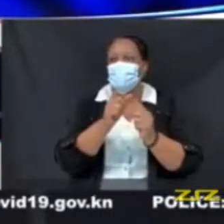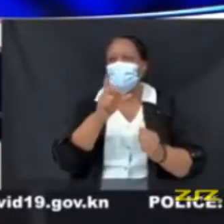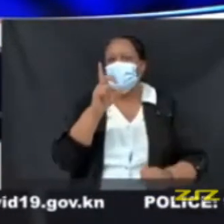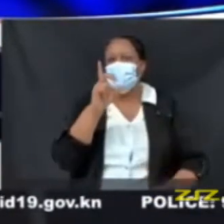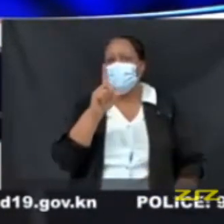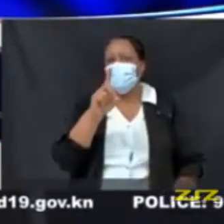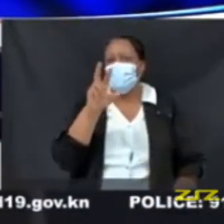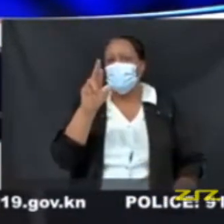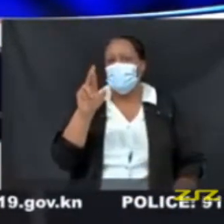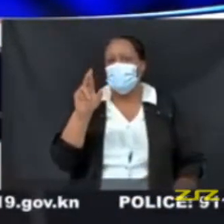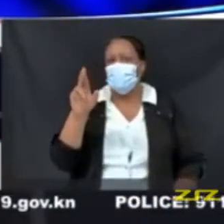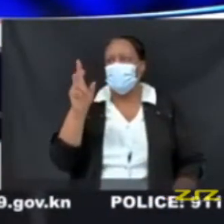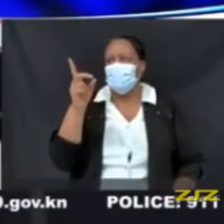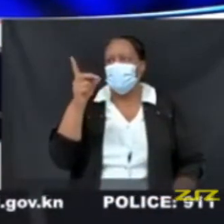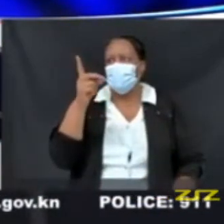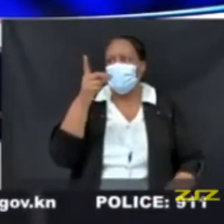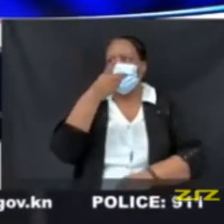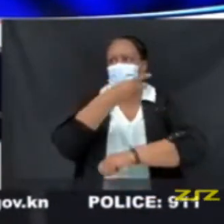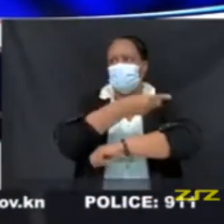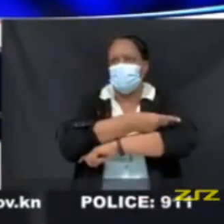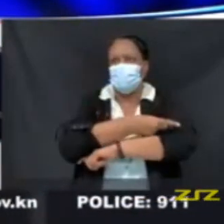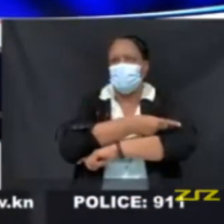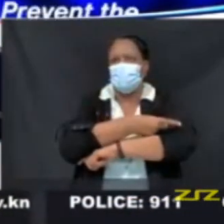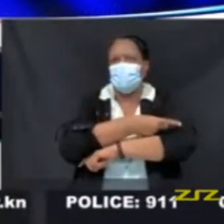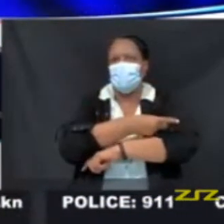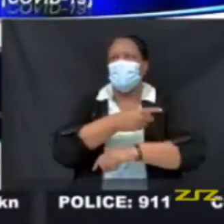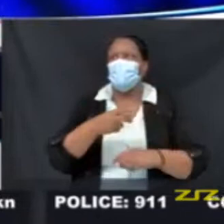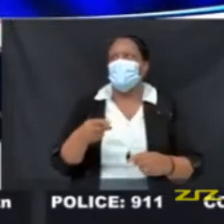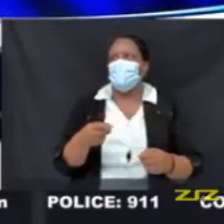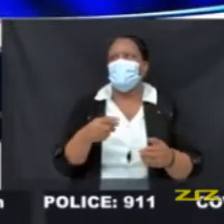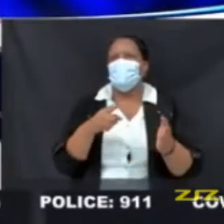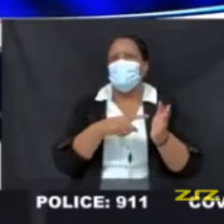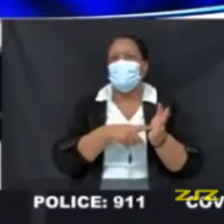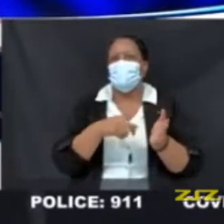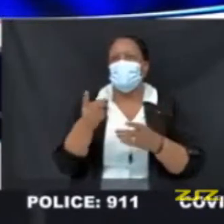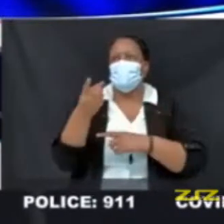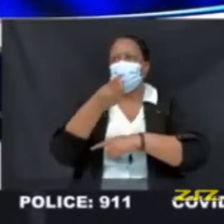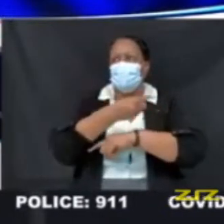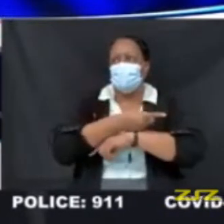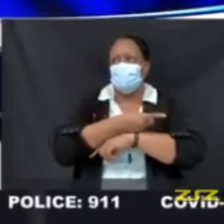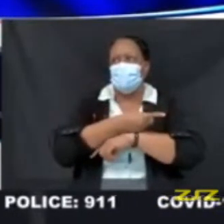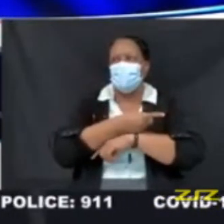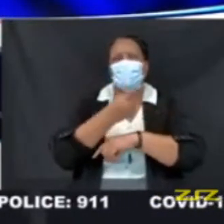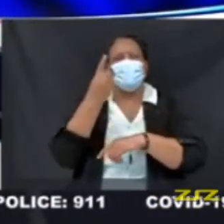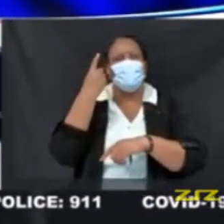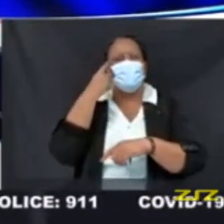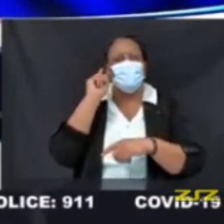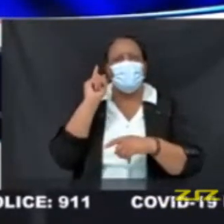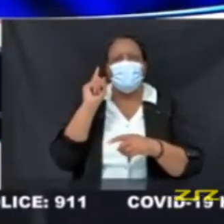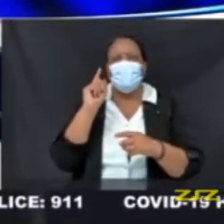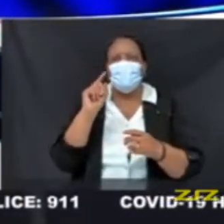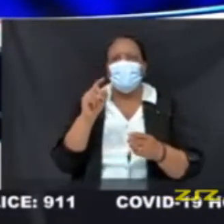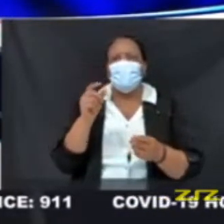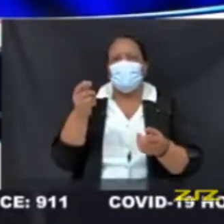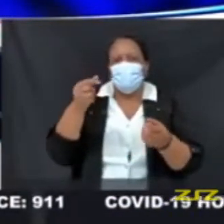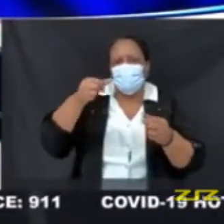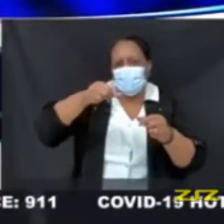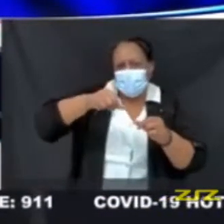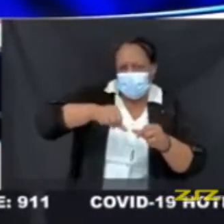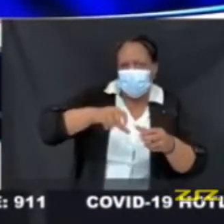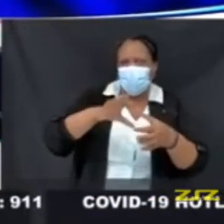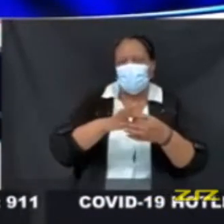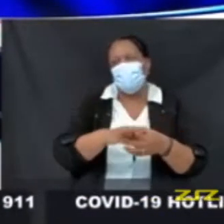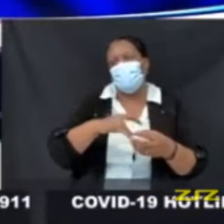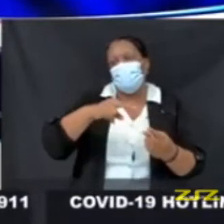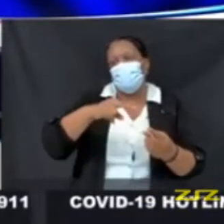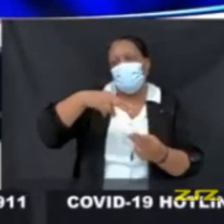#DRRDay. Of course, this year's observance of International Day for Disaster Risk Reduction maintains the overarching